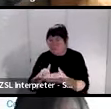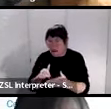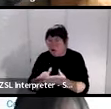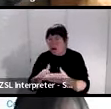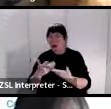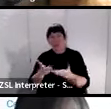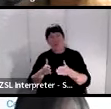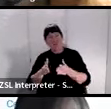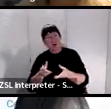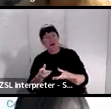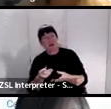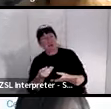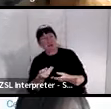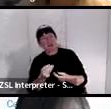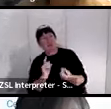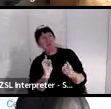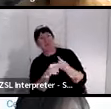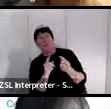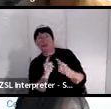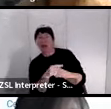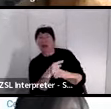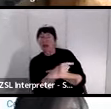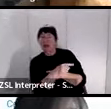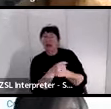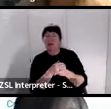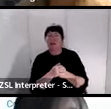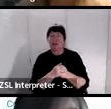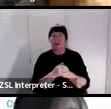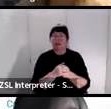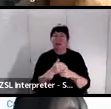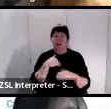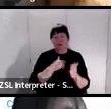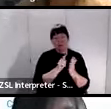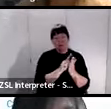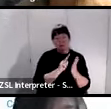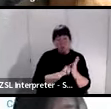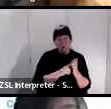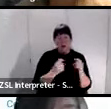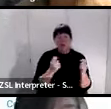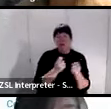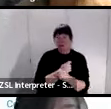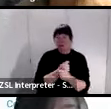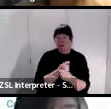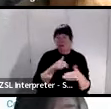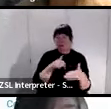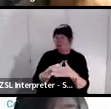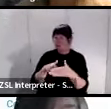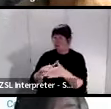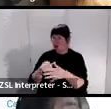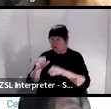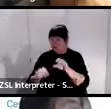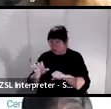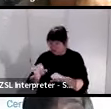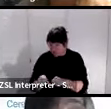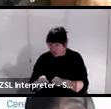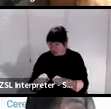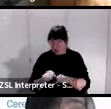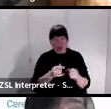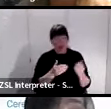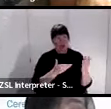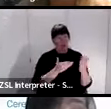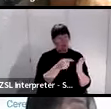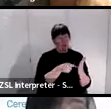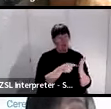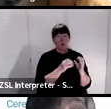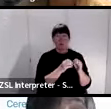committee. Ultimately, we do need law changes to remove the access barriers, both through the bill and more direct changes